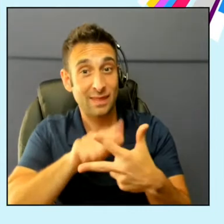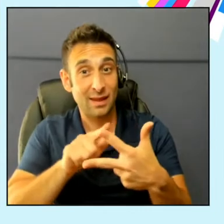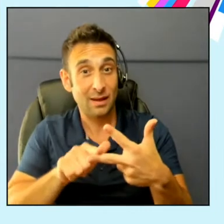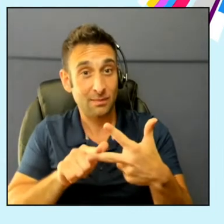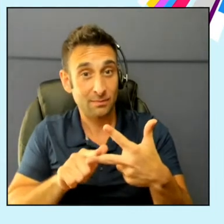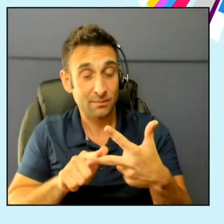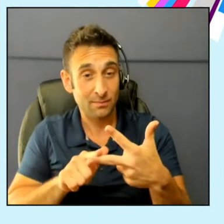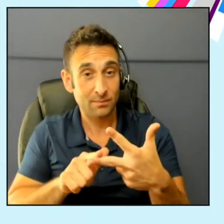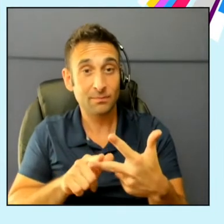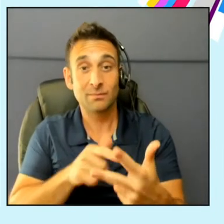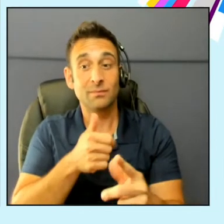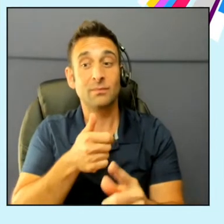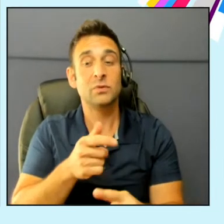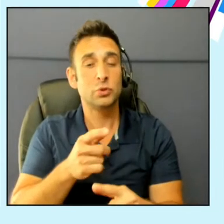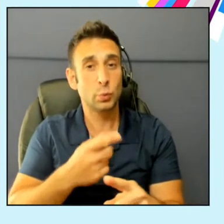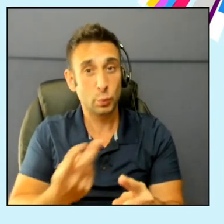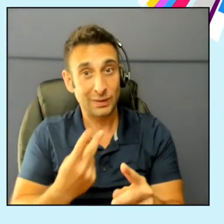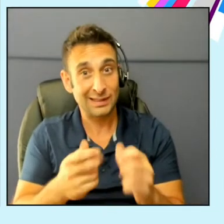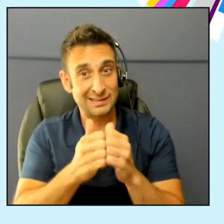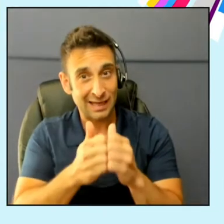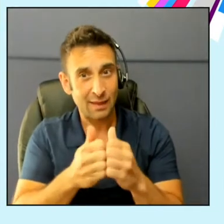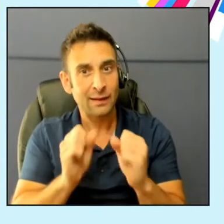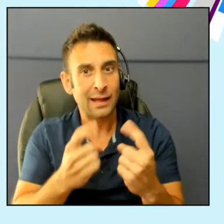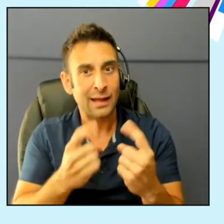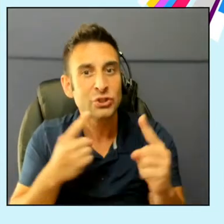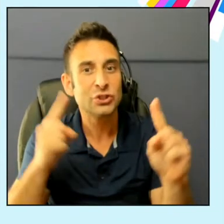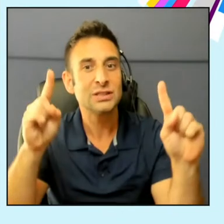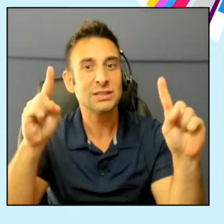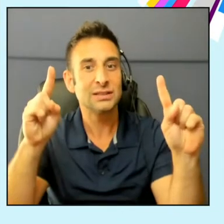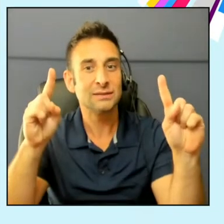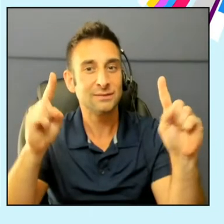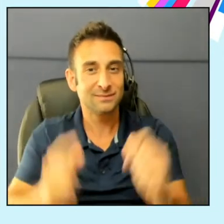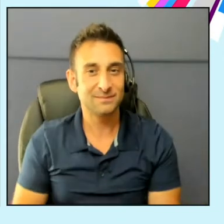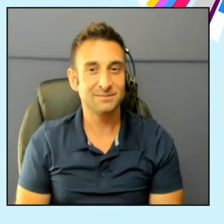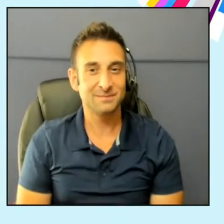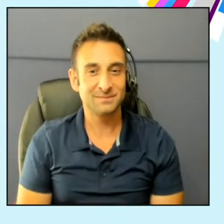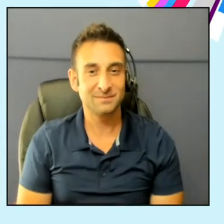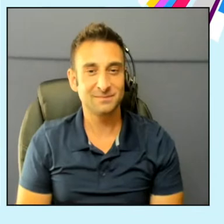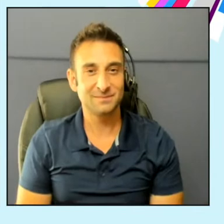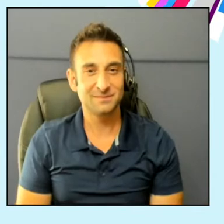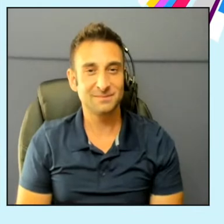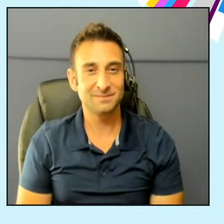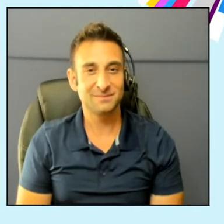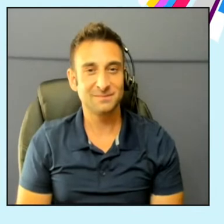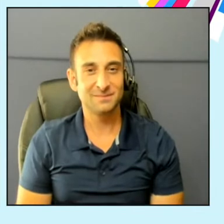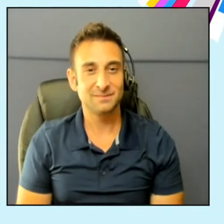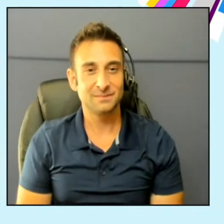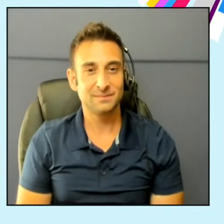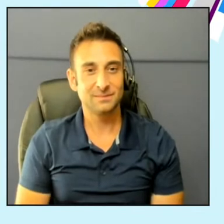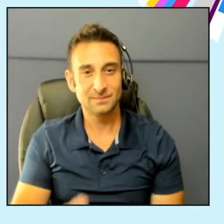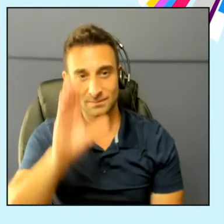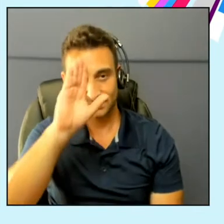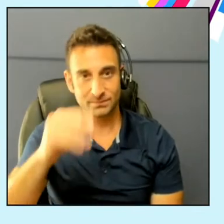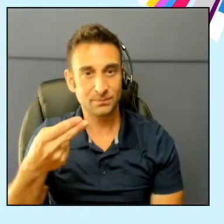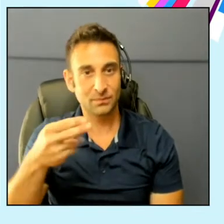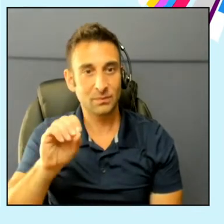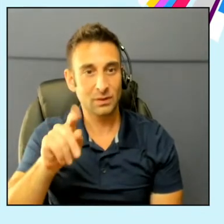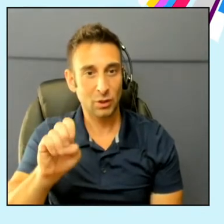their own. So together, hopefully, we'll be able to make that difference. I'm Hope Lawrence, pronouns she,